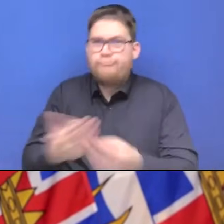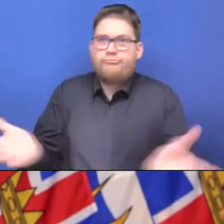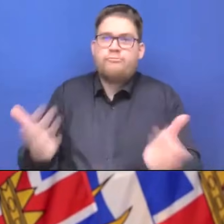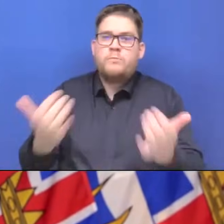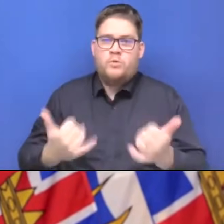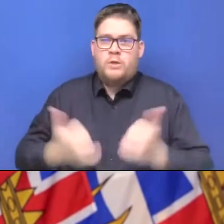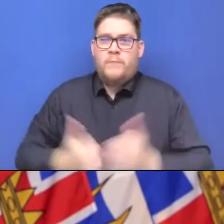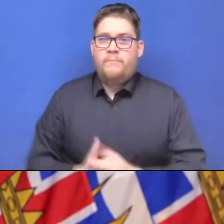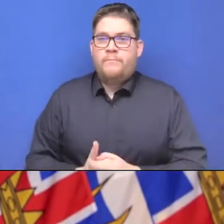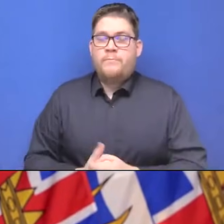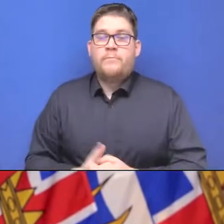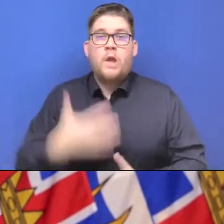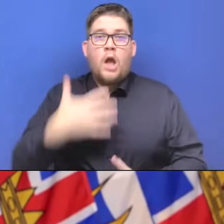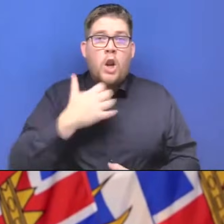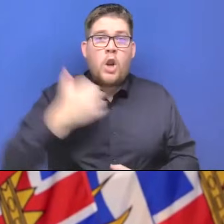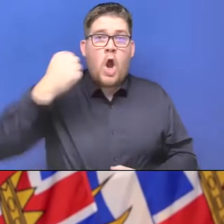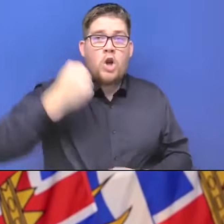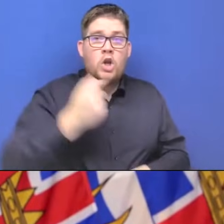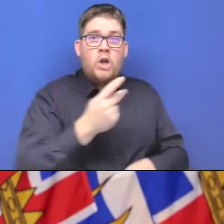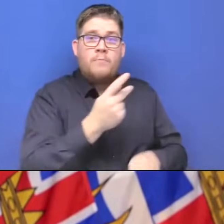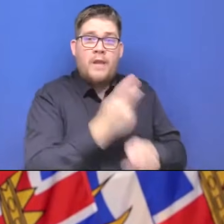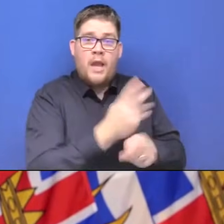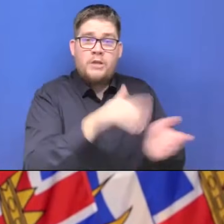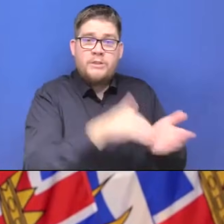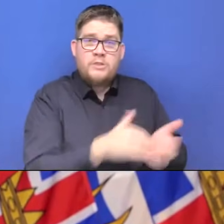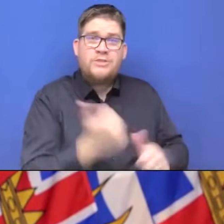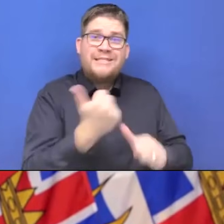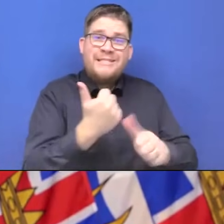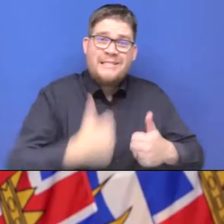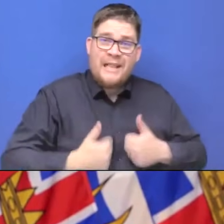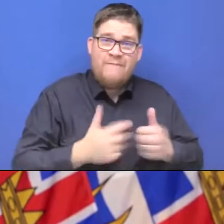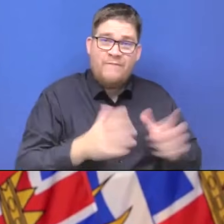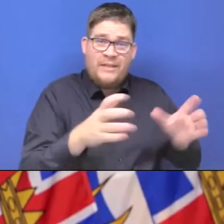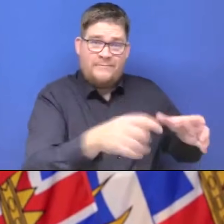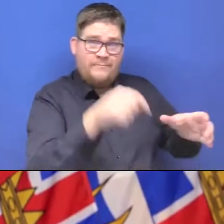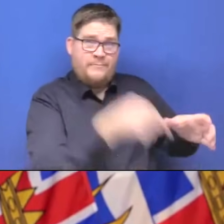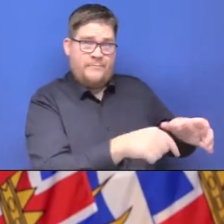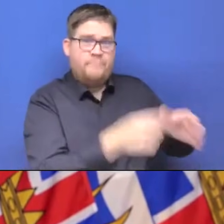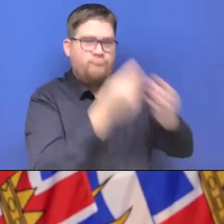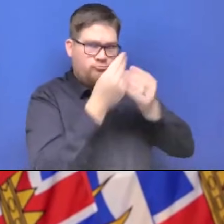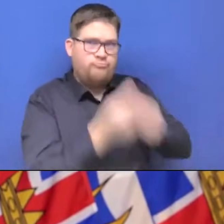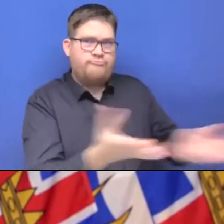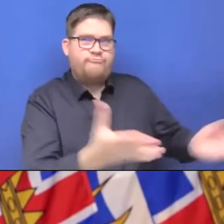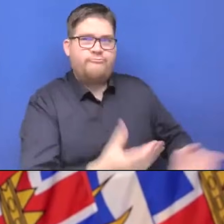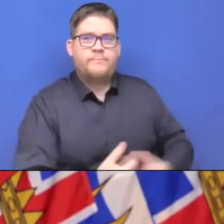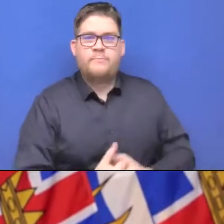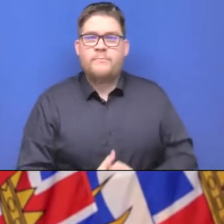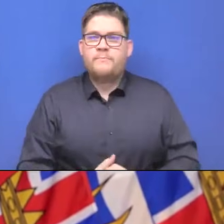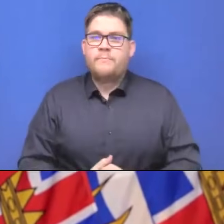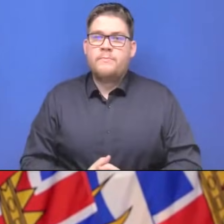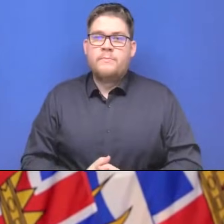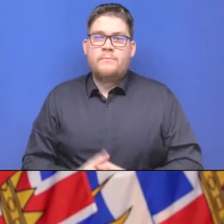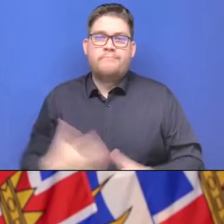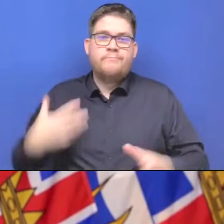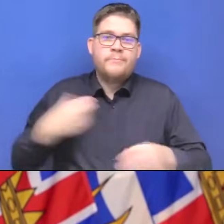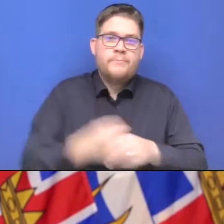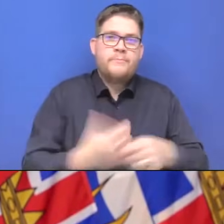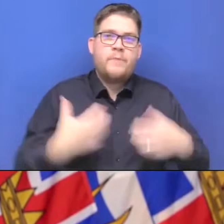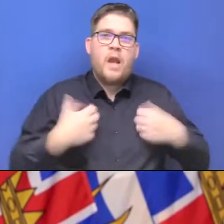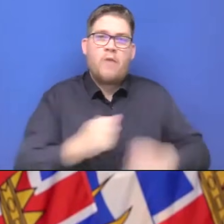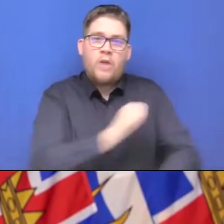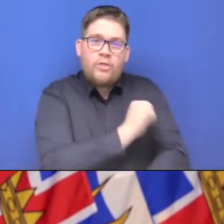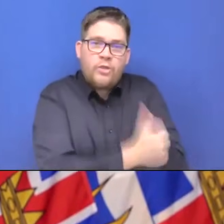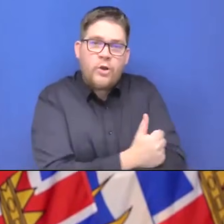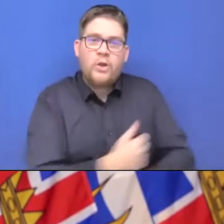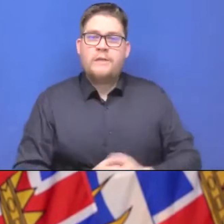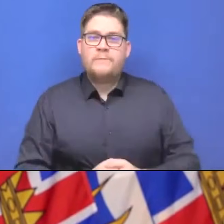long-term care and assisted living, of course, and the broad sector is made up of health authority owned and operated care homes,